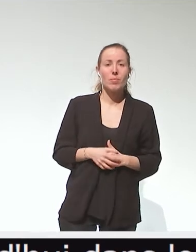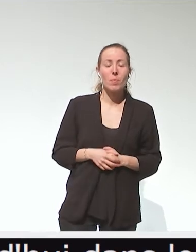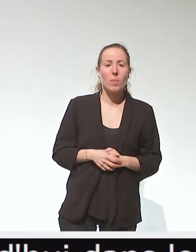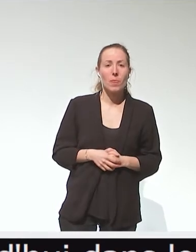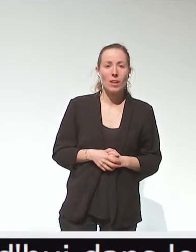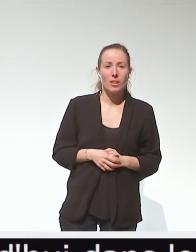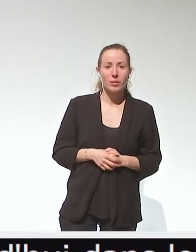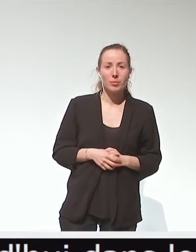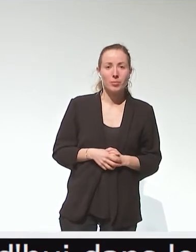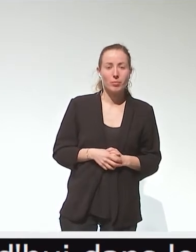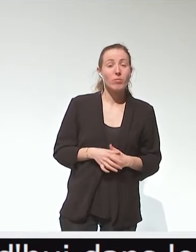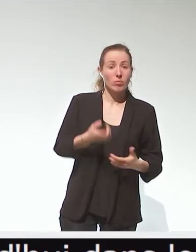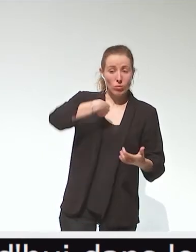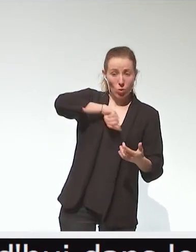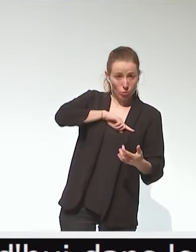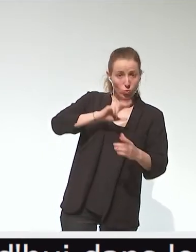So what's our objective?